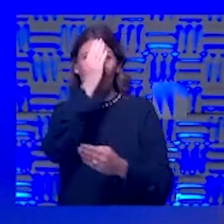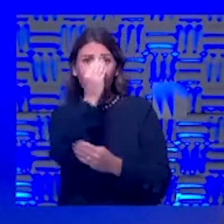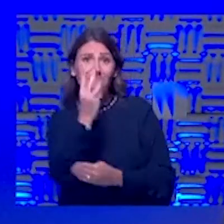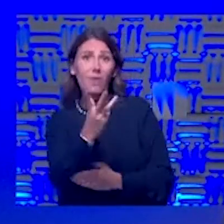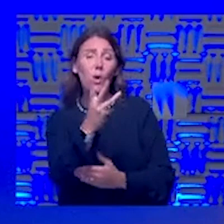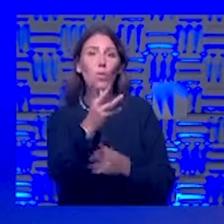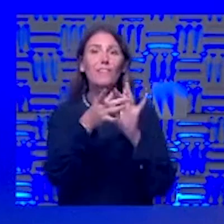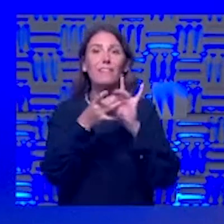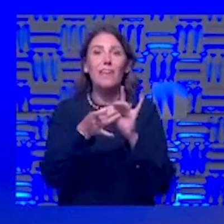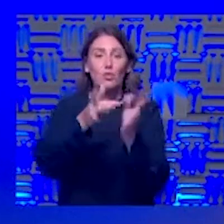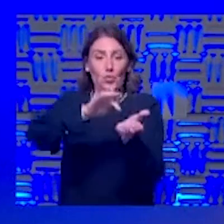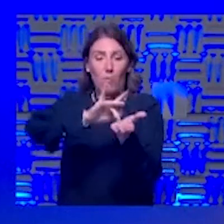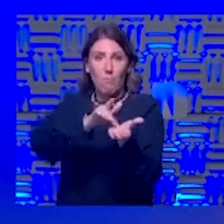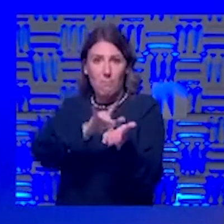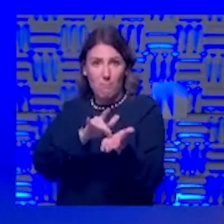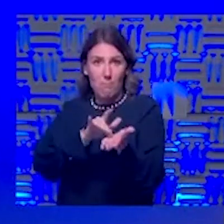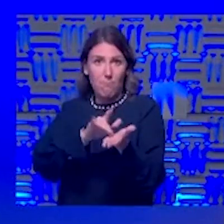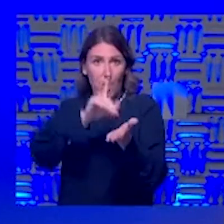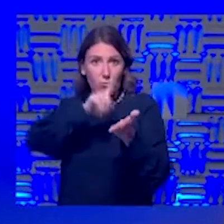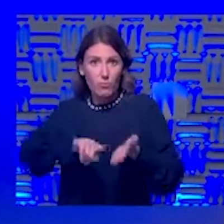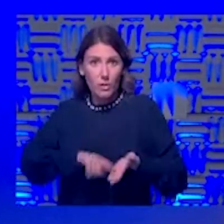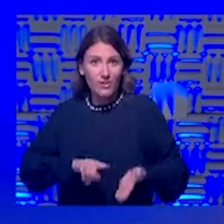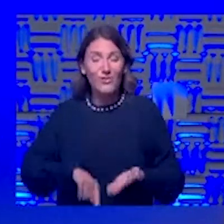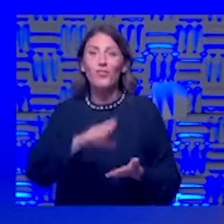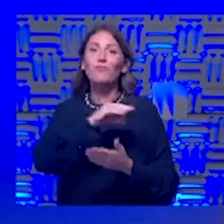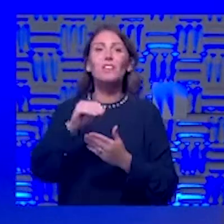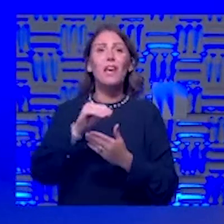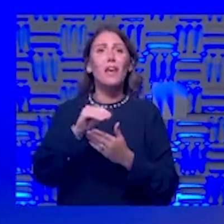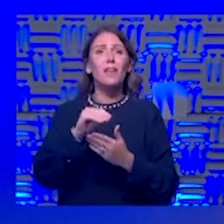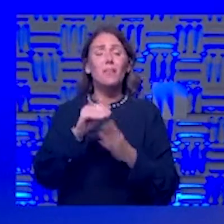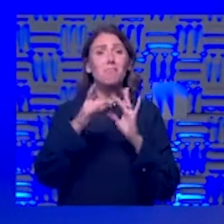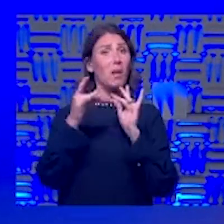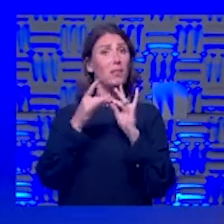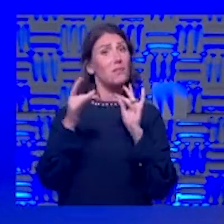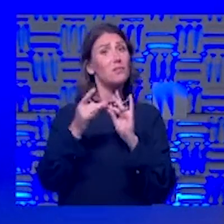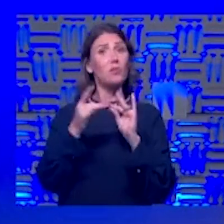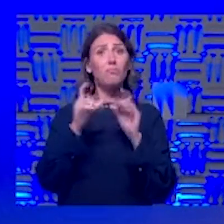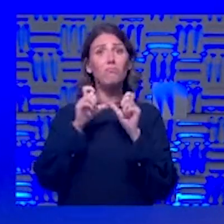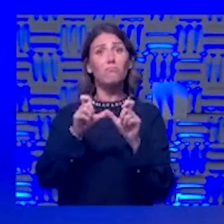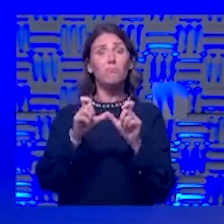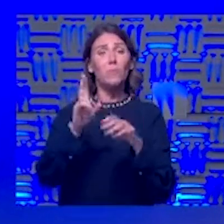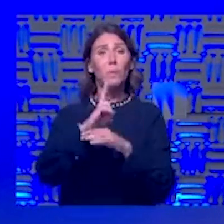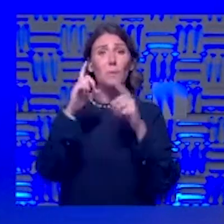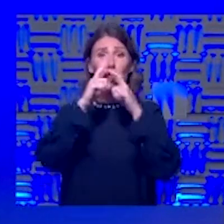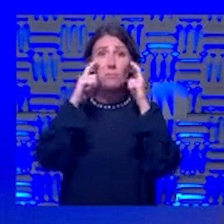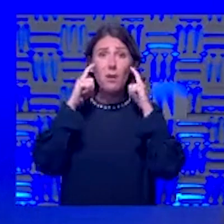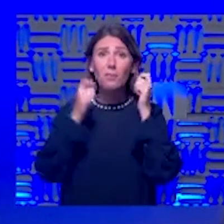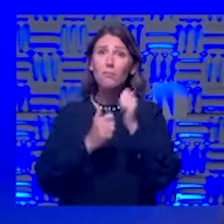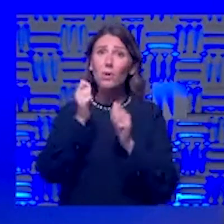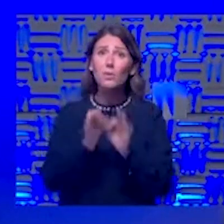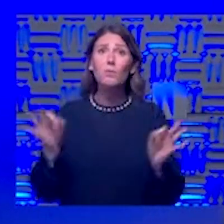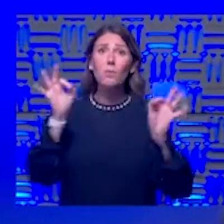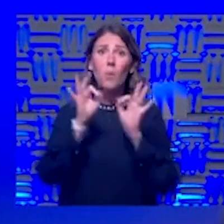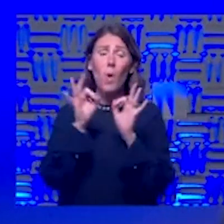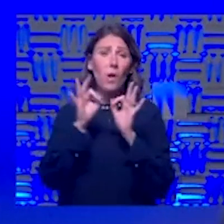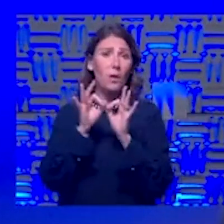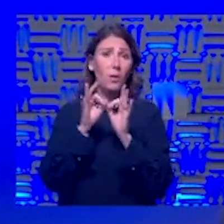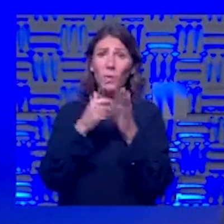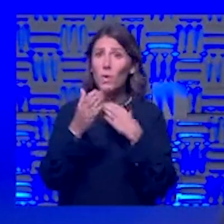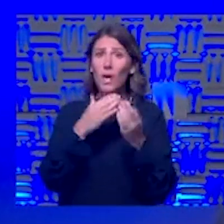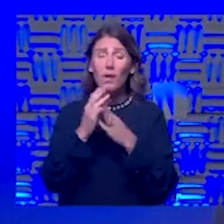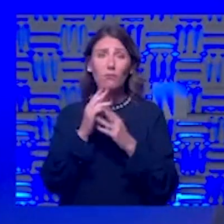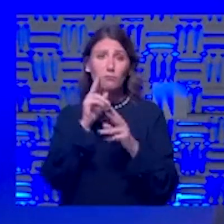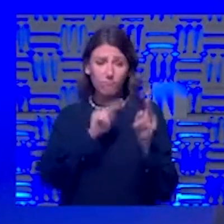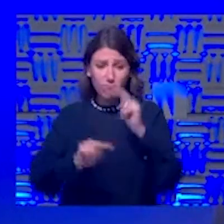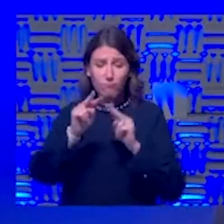politicized, and just keep giving our message of continue to wear the mask. And hopefully, who is ever looking at this, the individual, will see